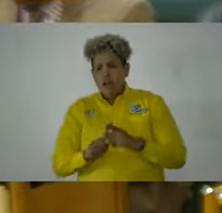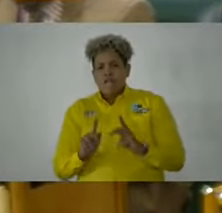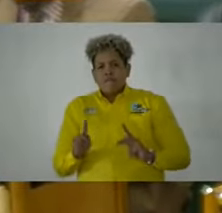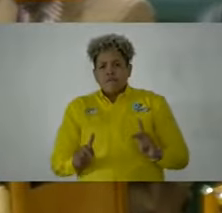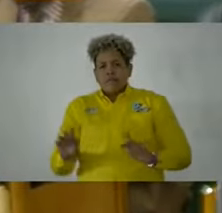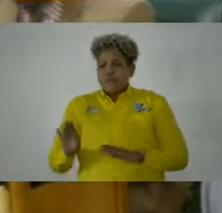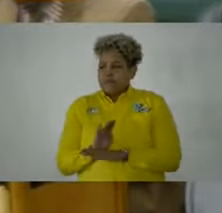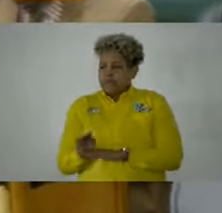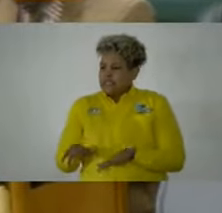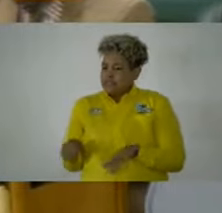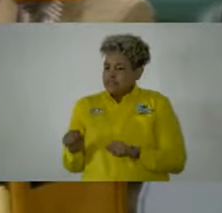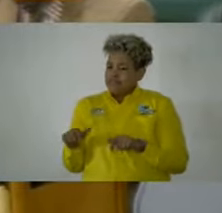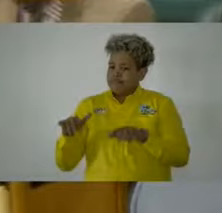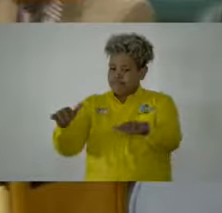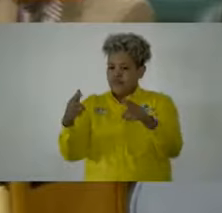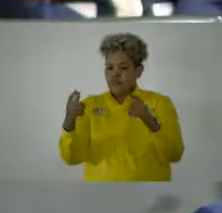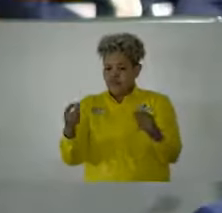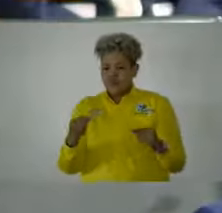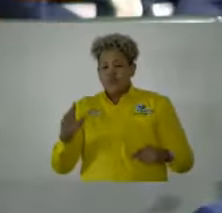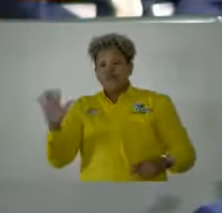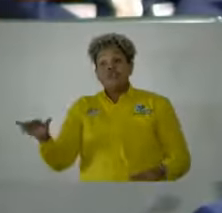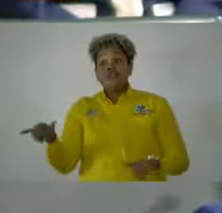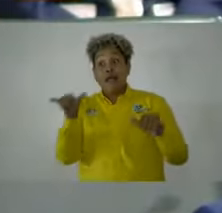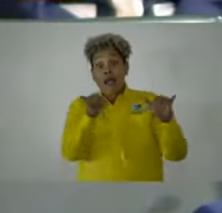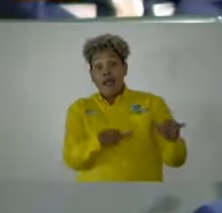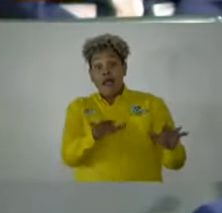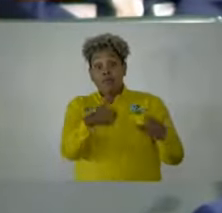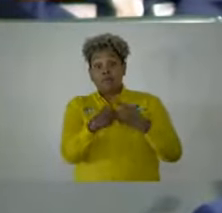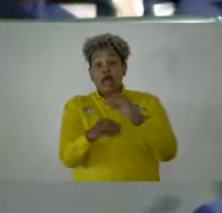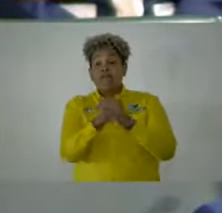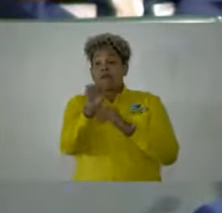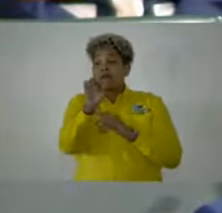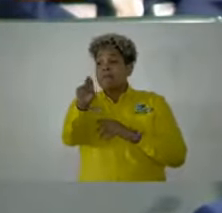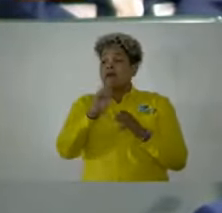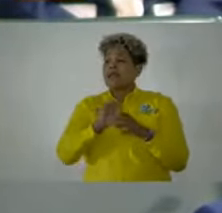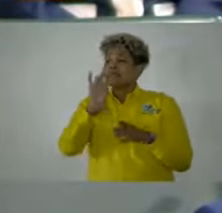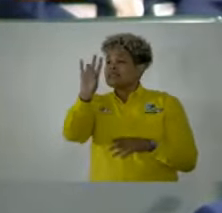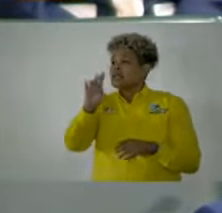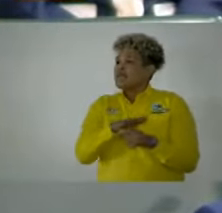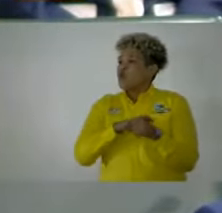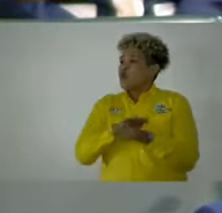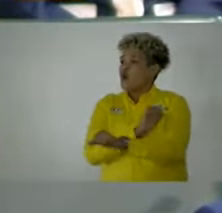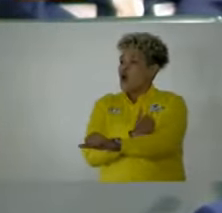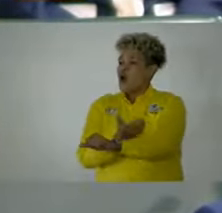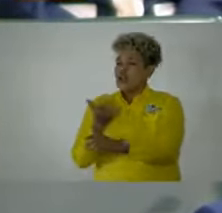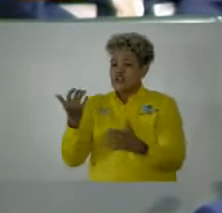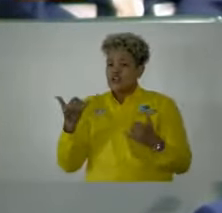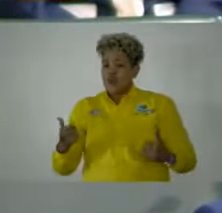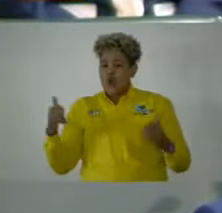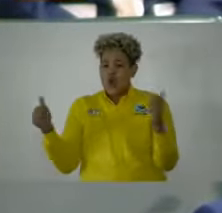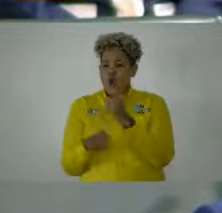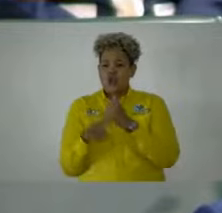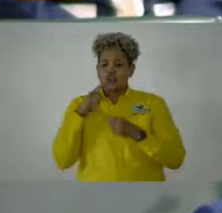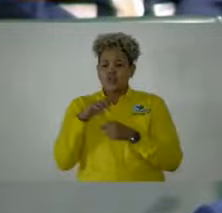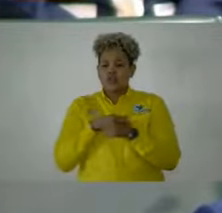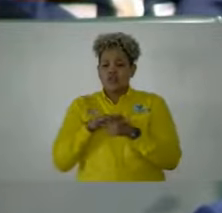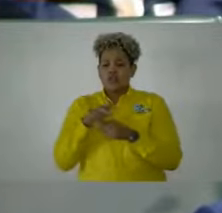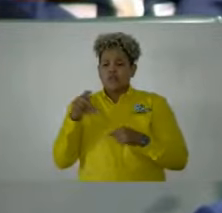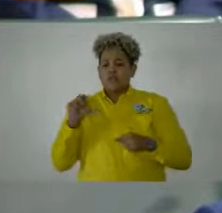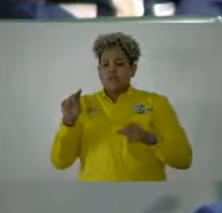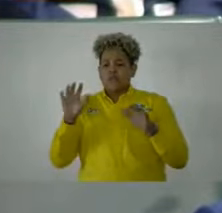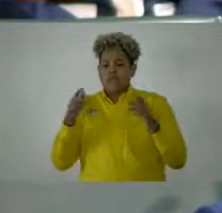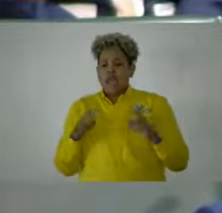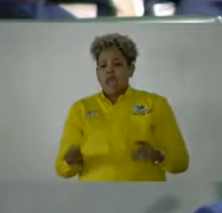people's business. Similarly, the mayors in the seven local authorities now under the jurisdiction of our